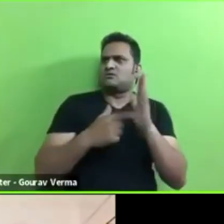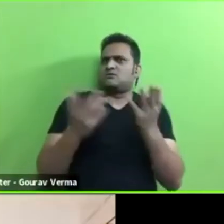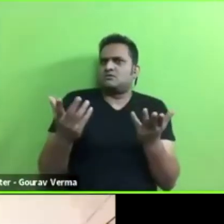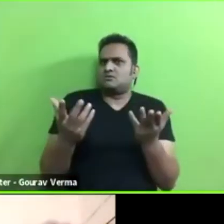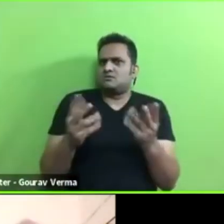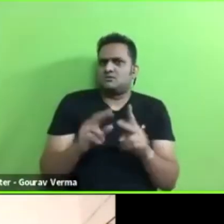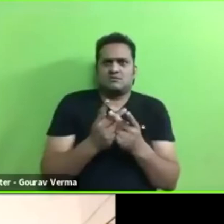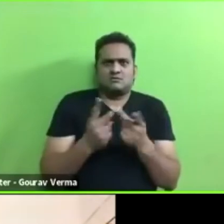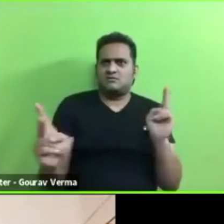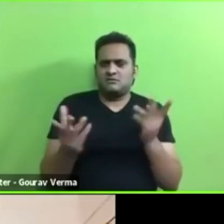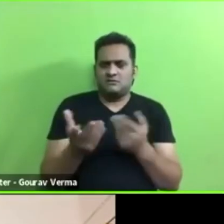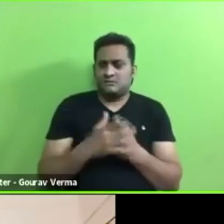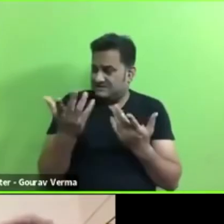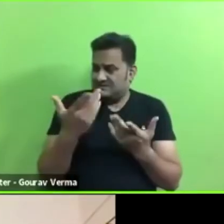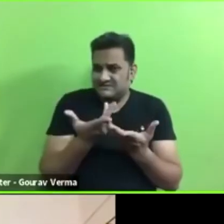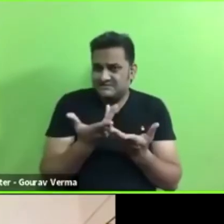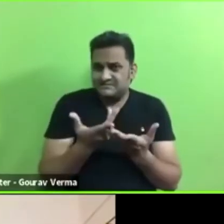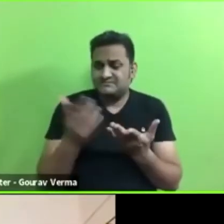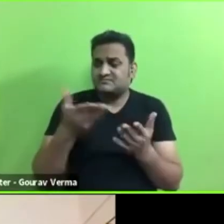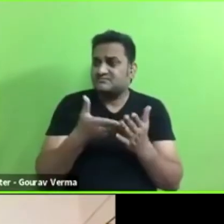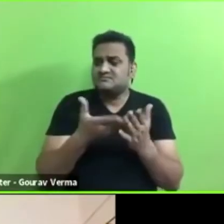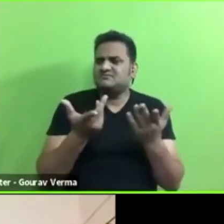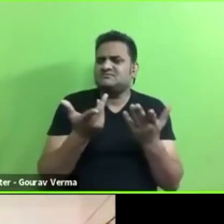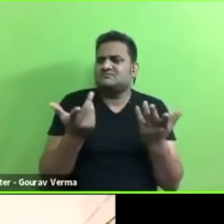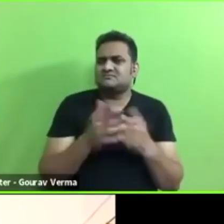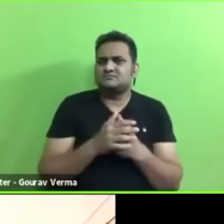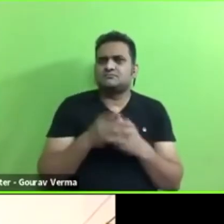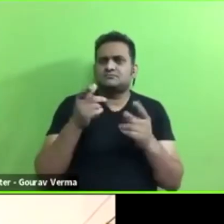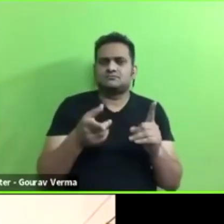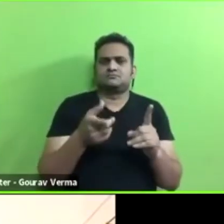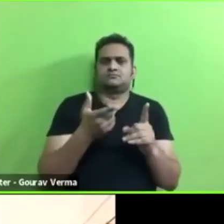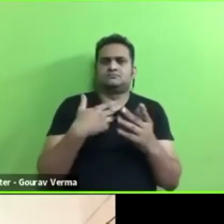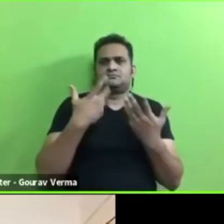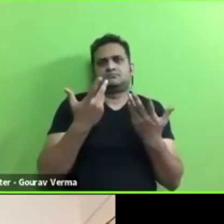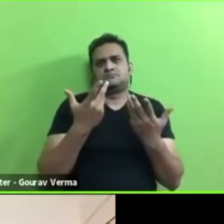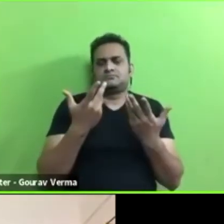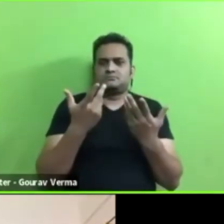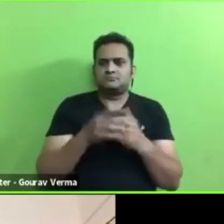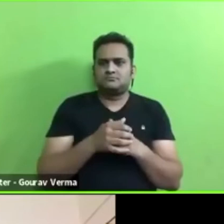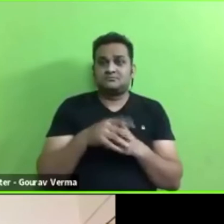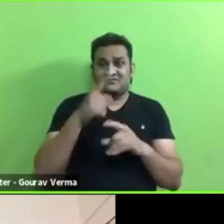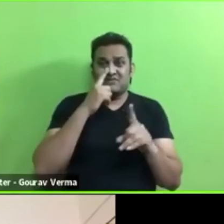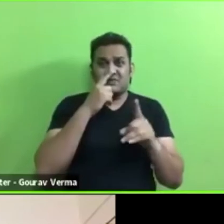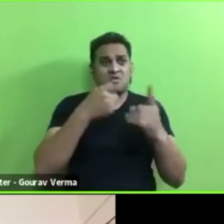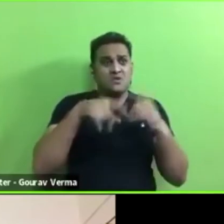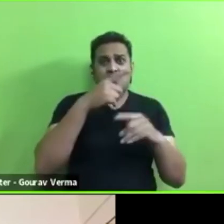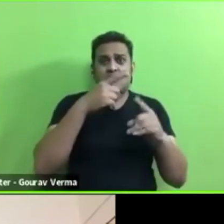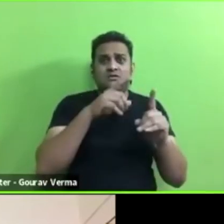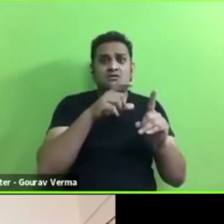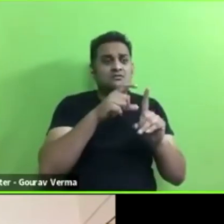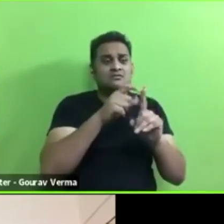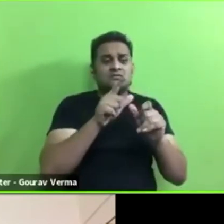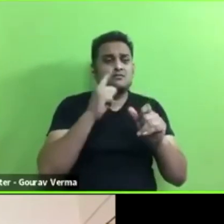yeah. Exactly. And so what happens is, heretofore, they were women folks from the Dalit community who